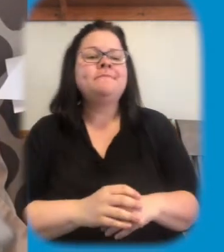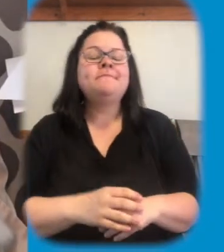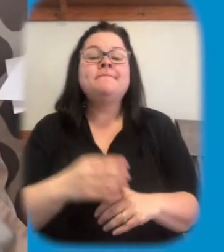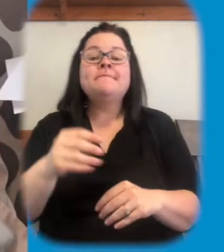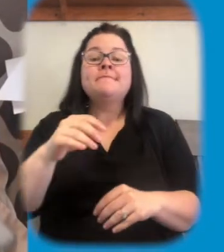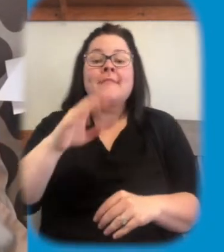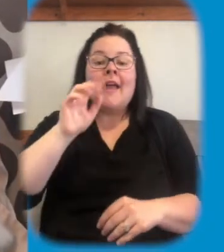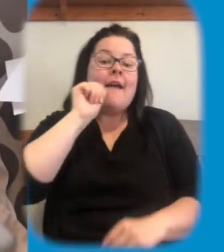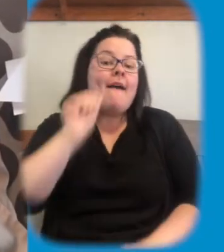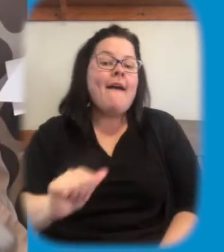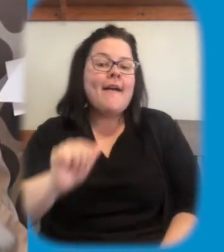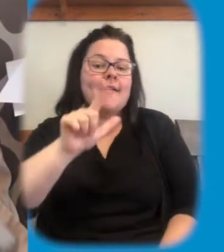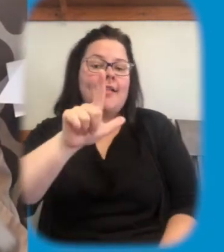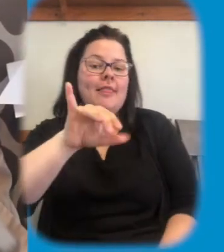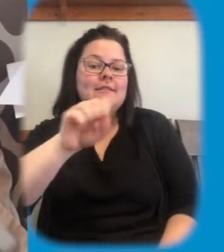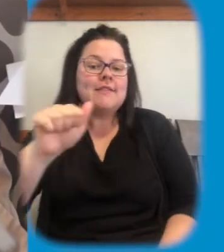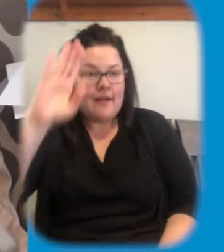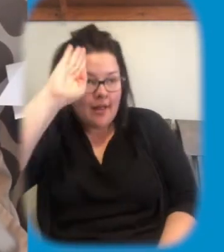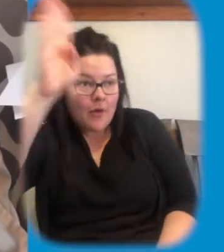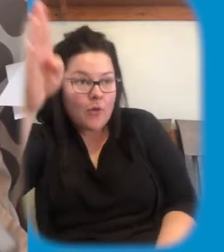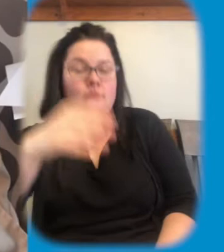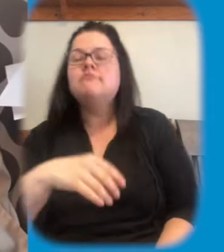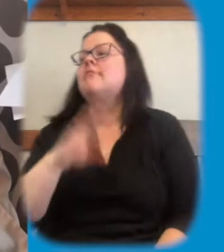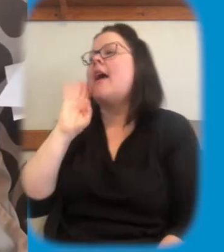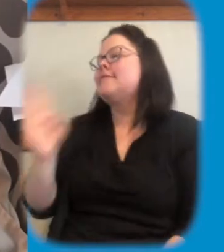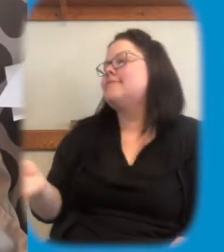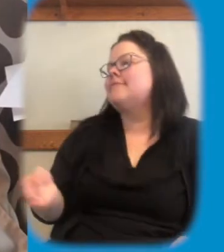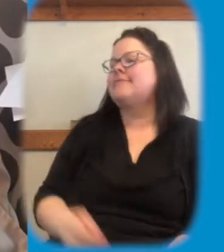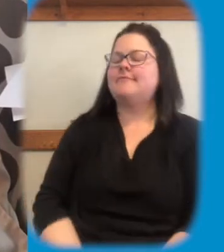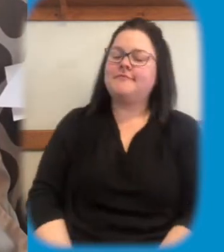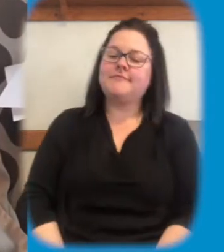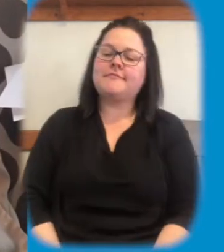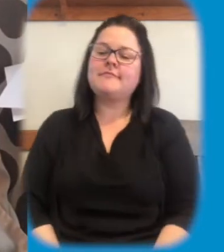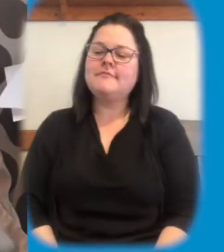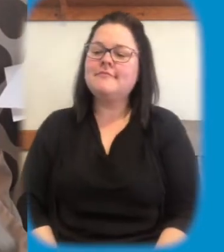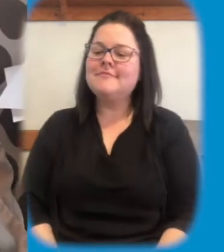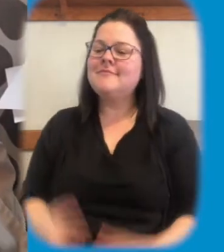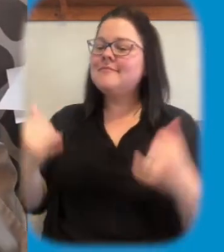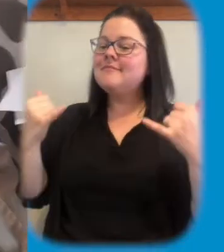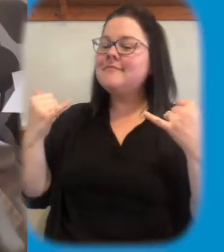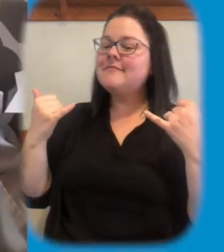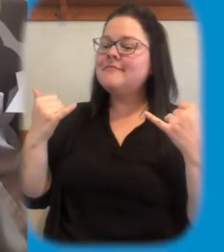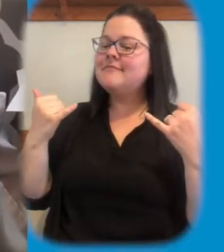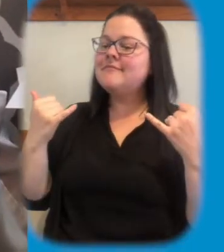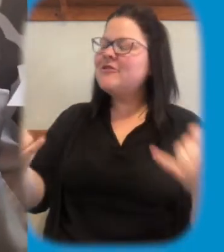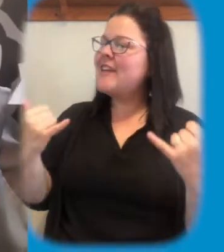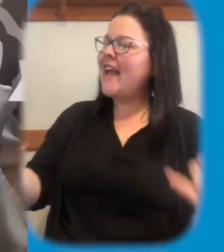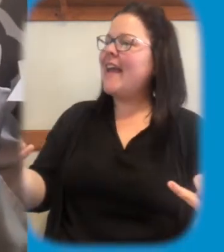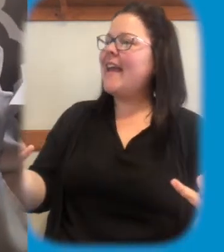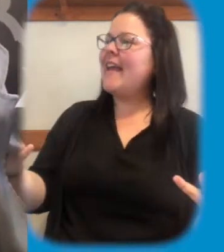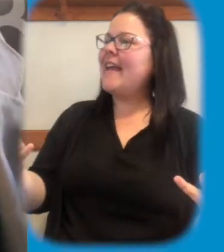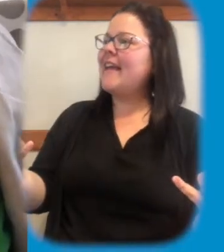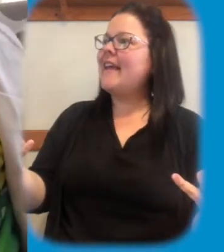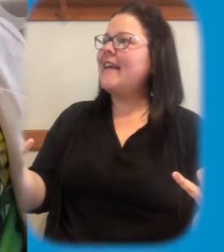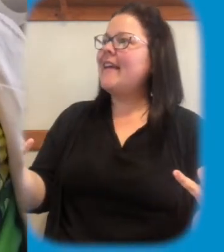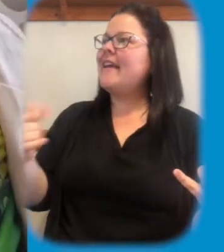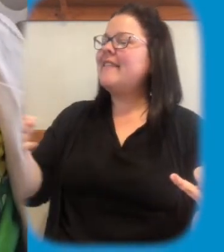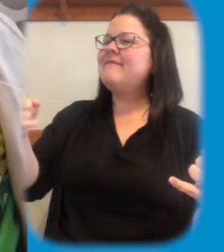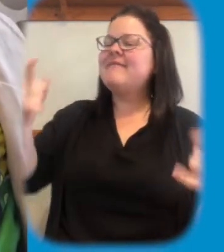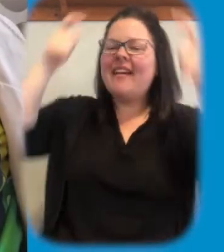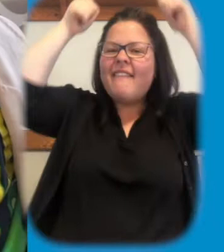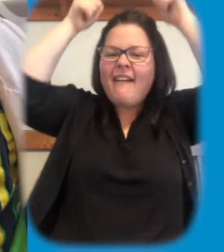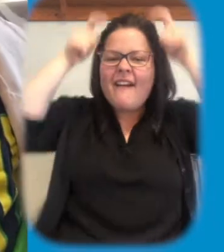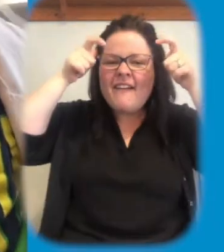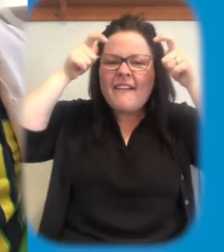big hello from Auntie Lisa. Hi, and today, helmets didn't really help that